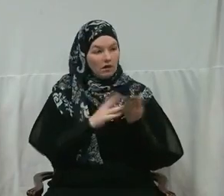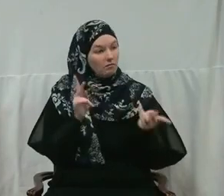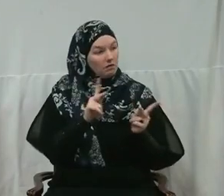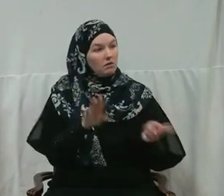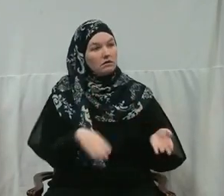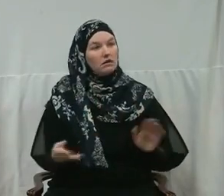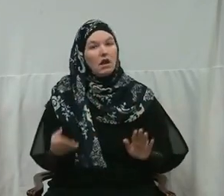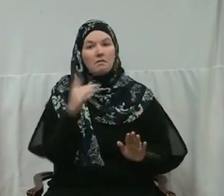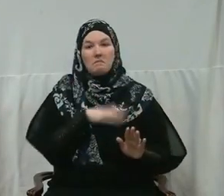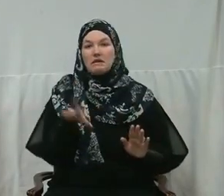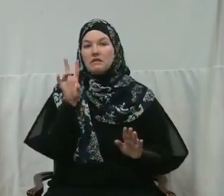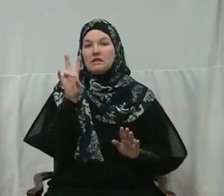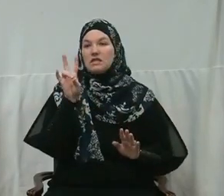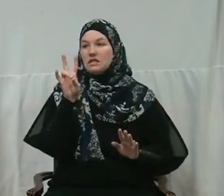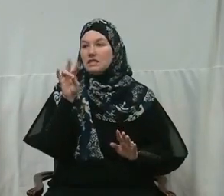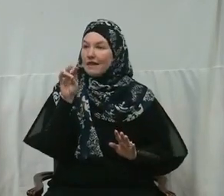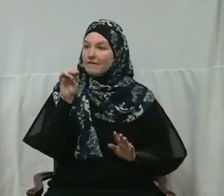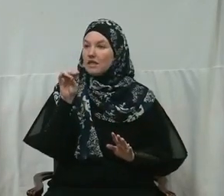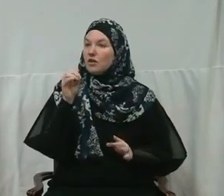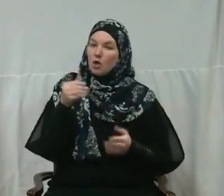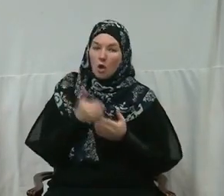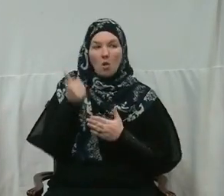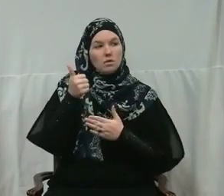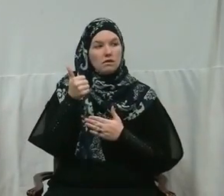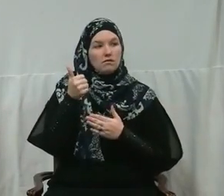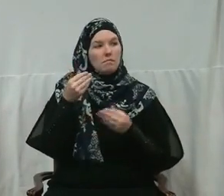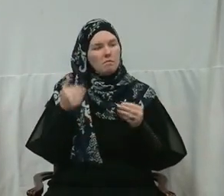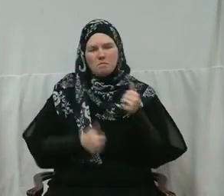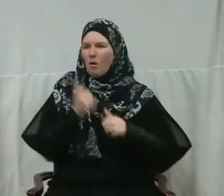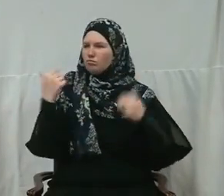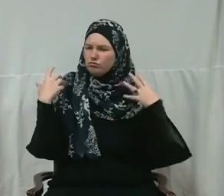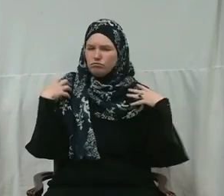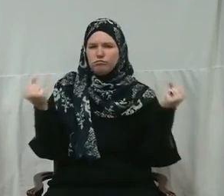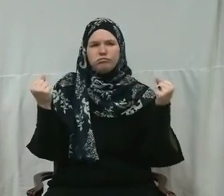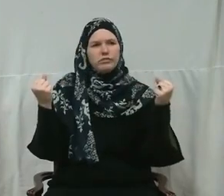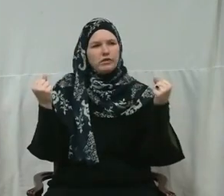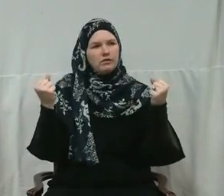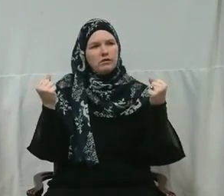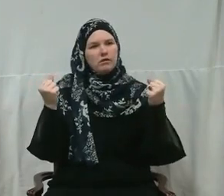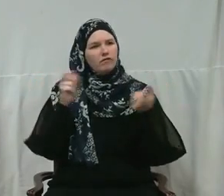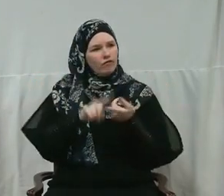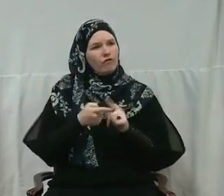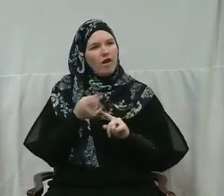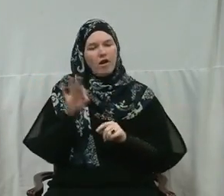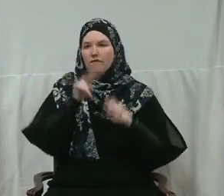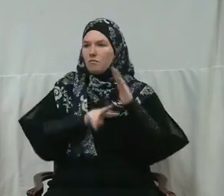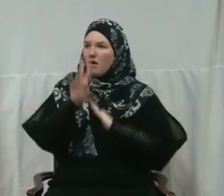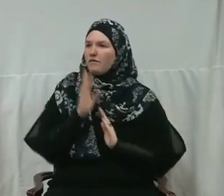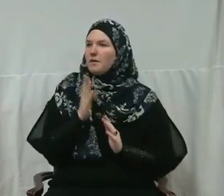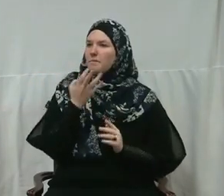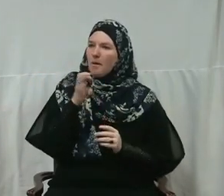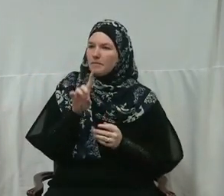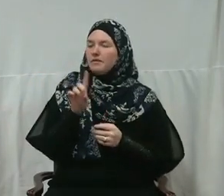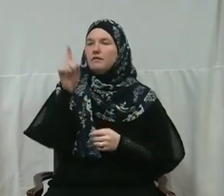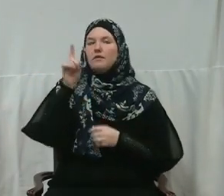to about 70 of the closest and most courageous companions of the Prophet